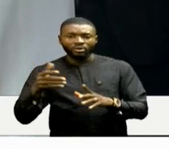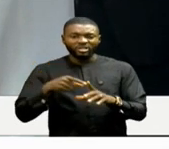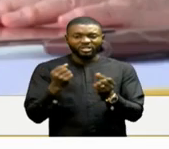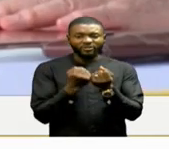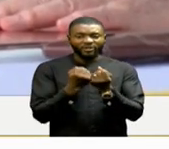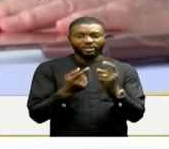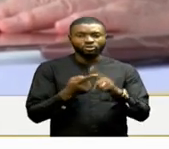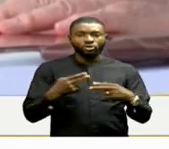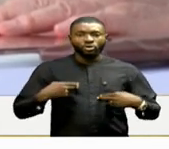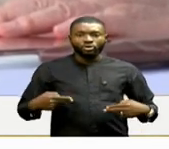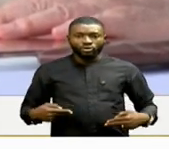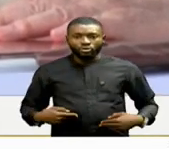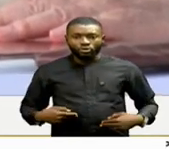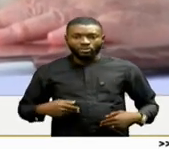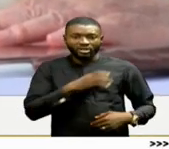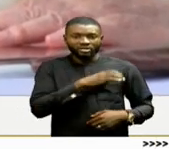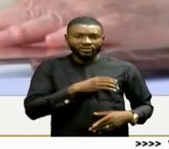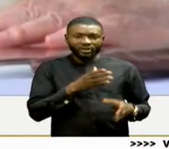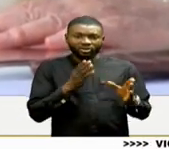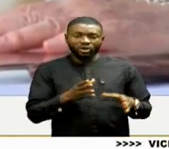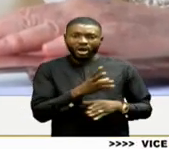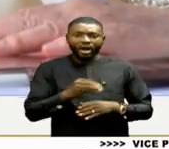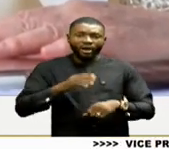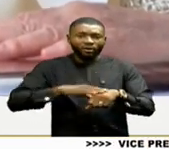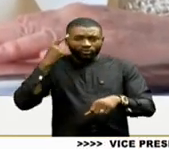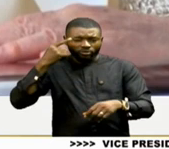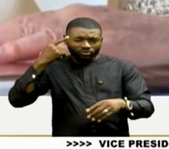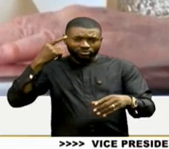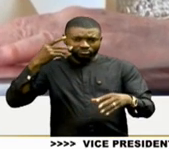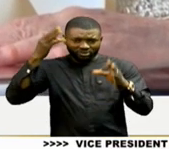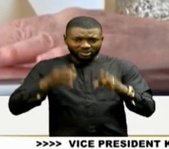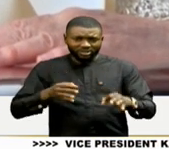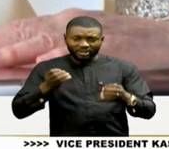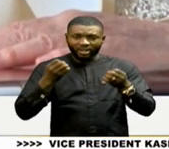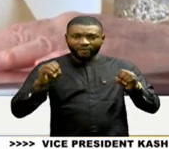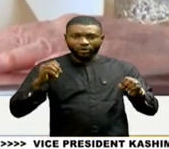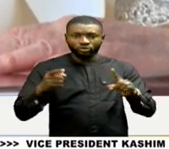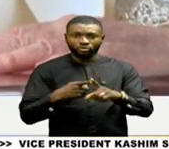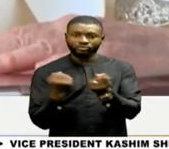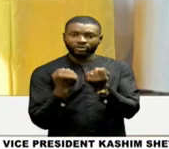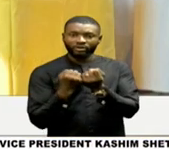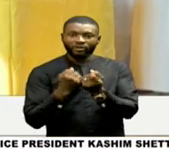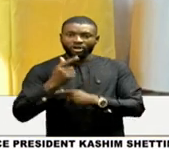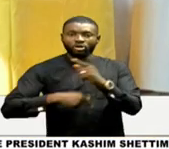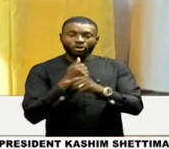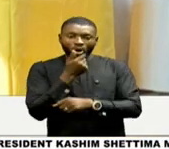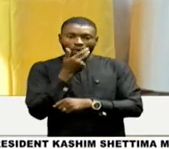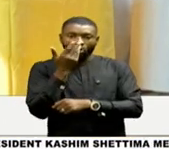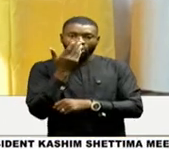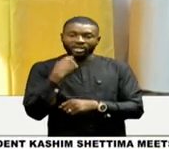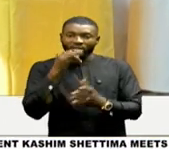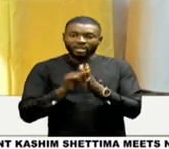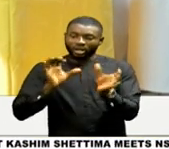civilization and called for decisive actions to counter global warming. He said climate change has led to